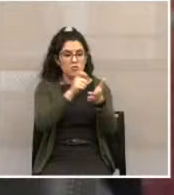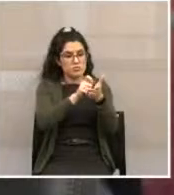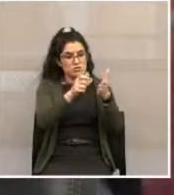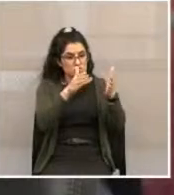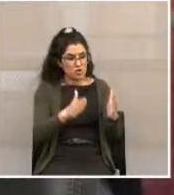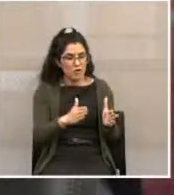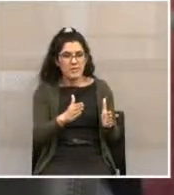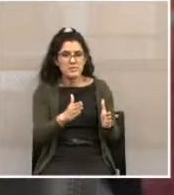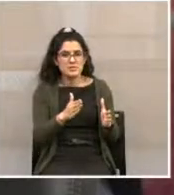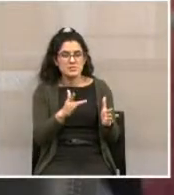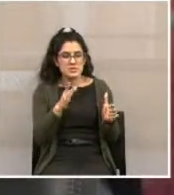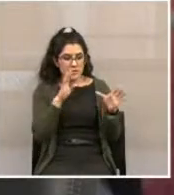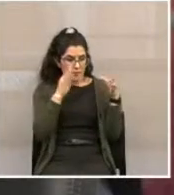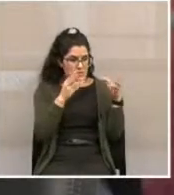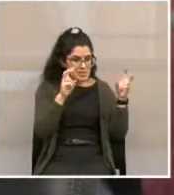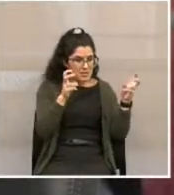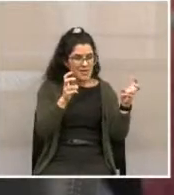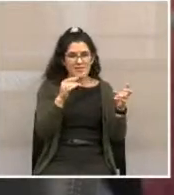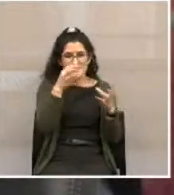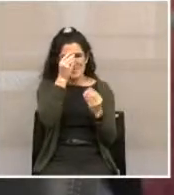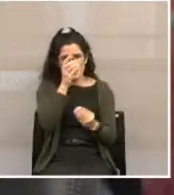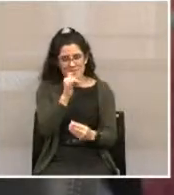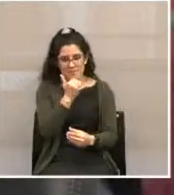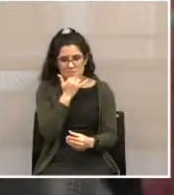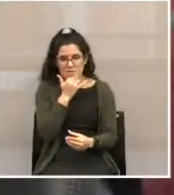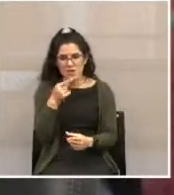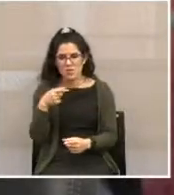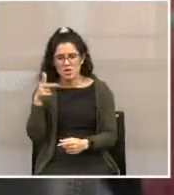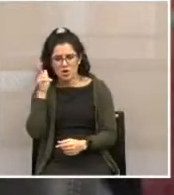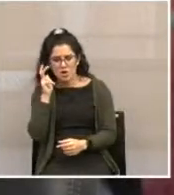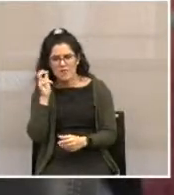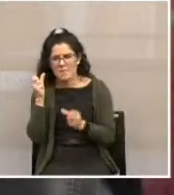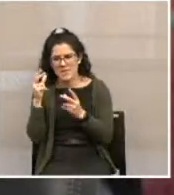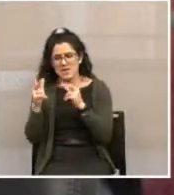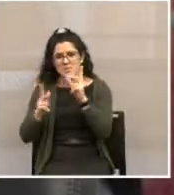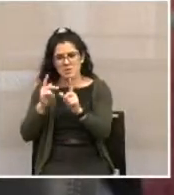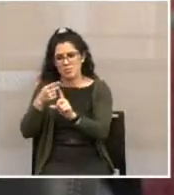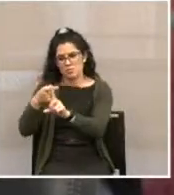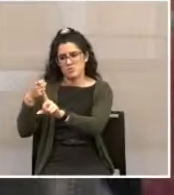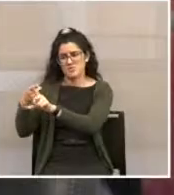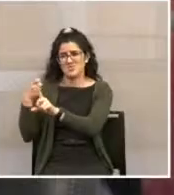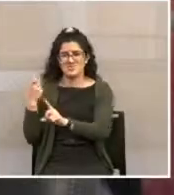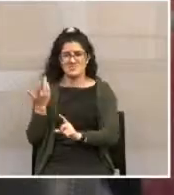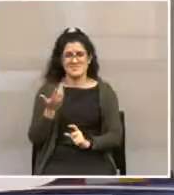covering the vast disinformation that we were hearing from multiple sources.